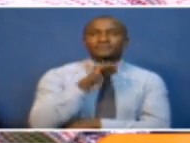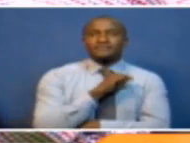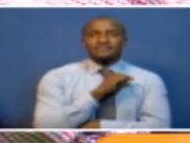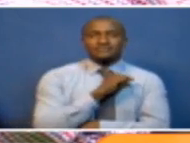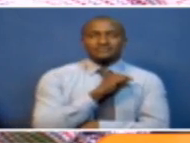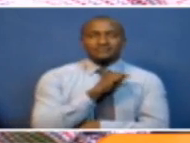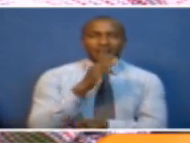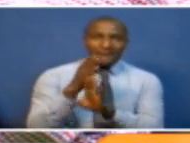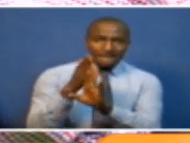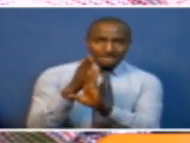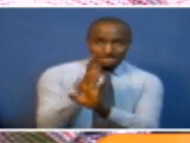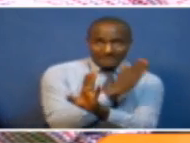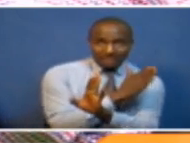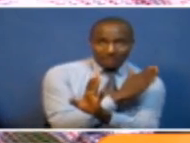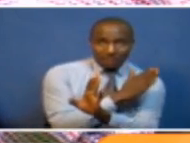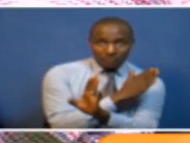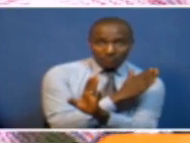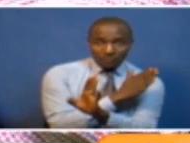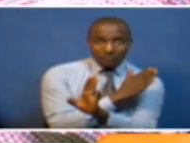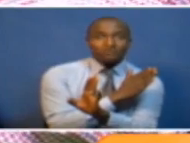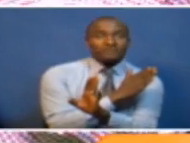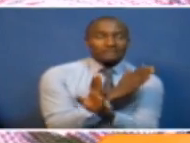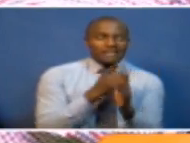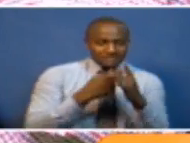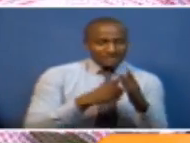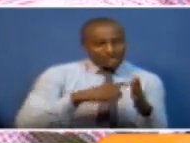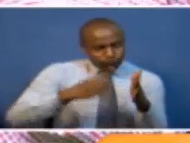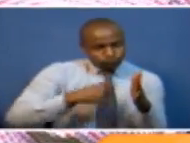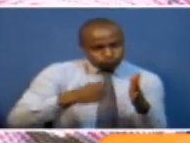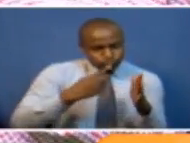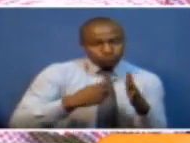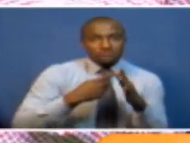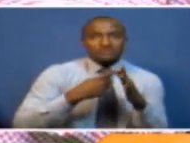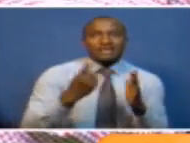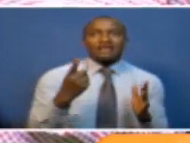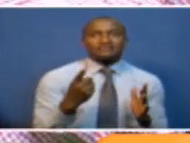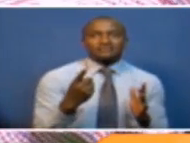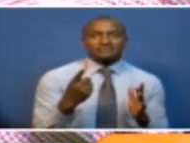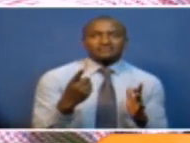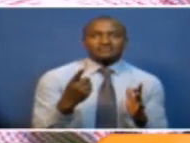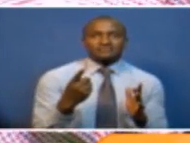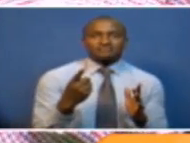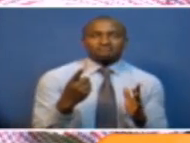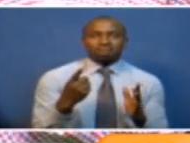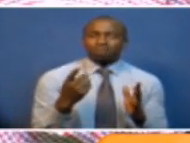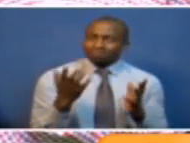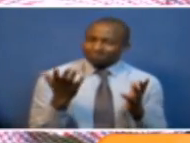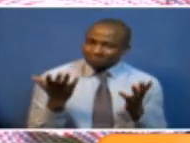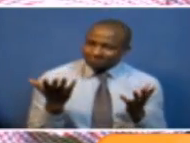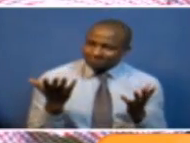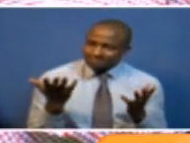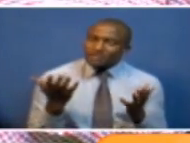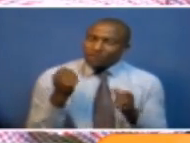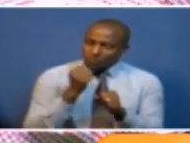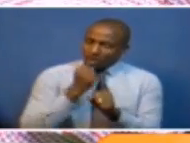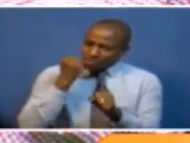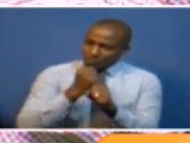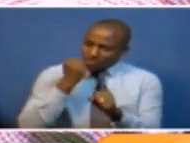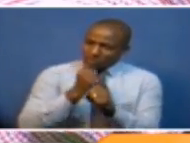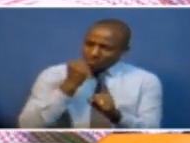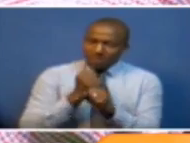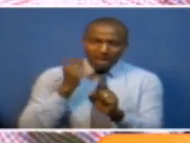before the generating station, which is a wind farm, was completed. And steps were taken to address